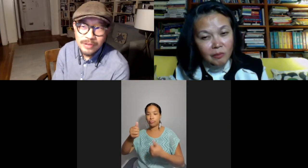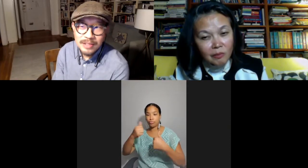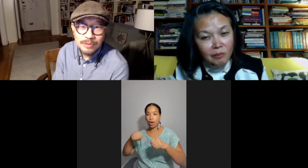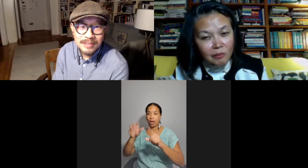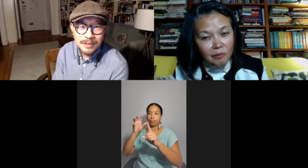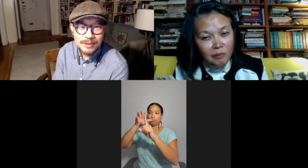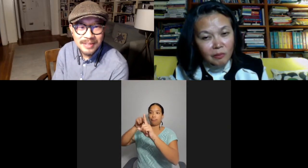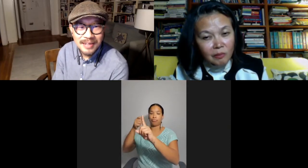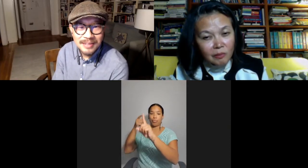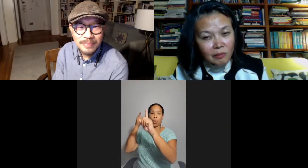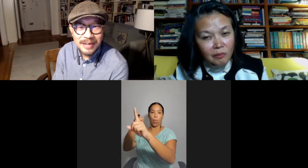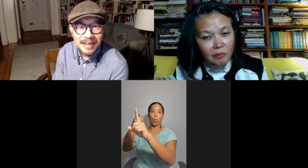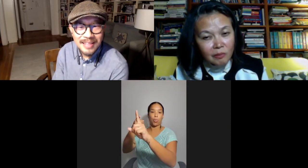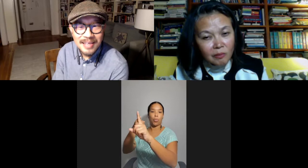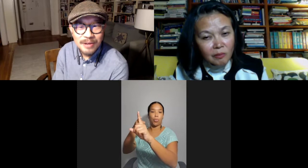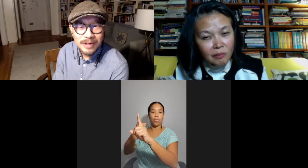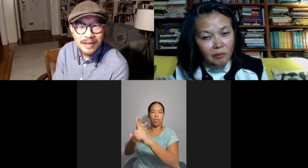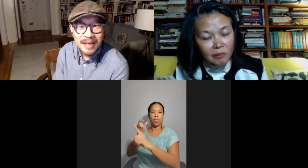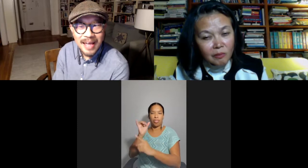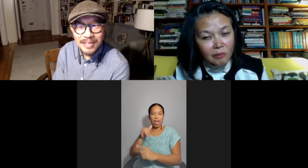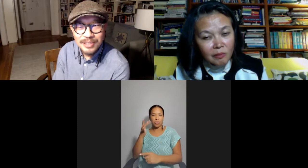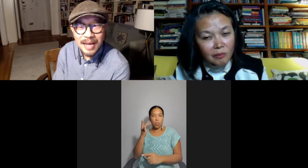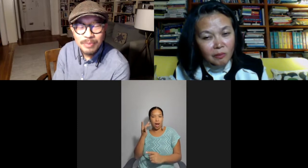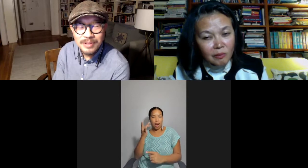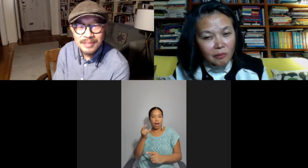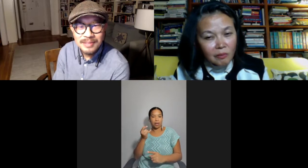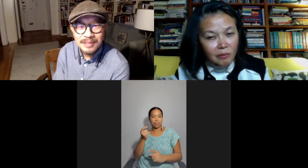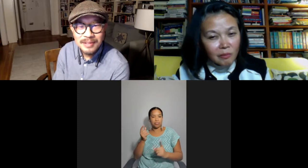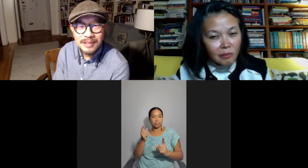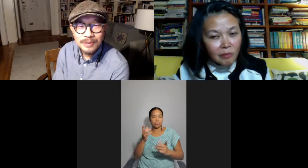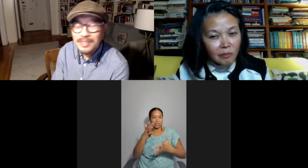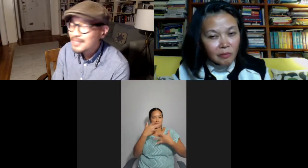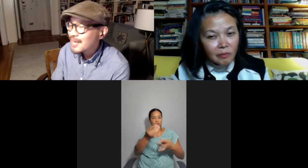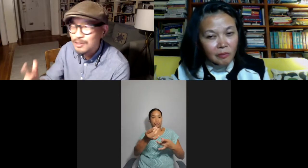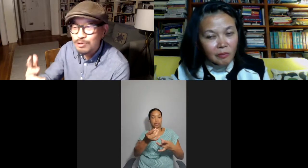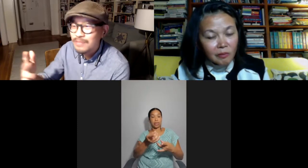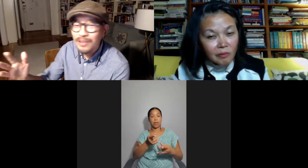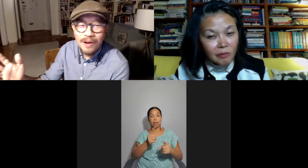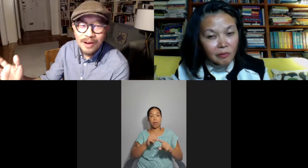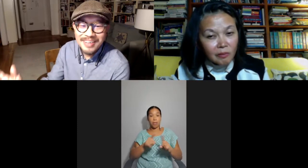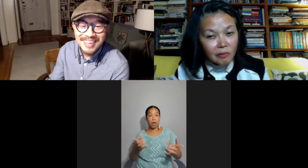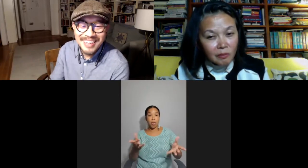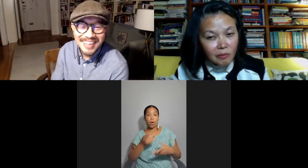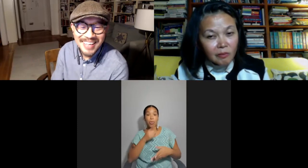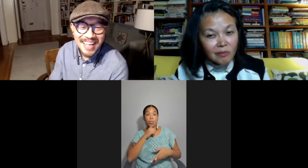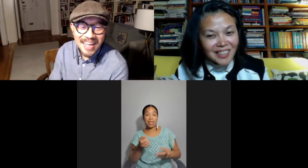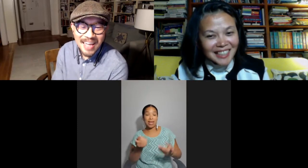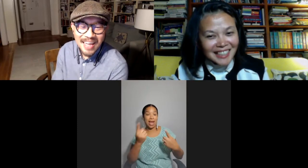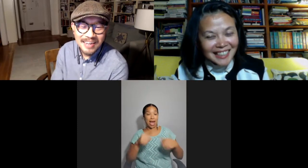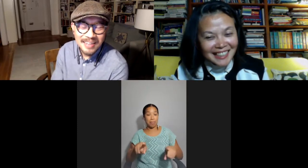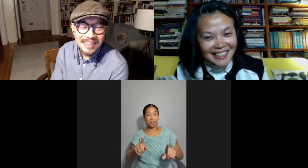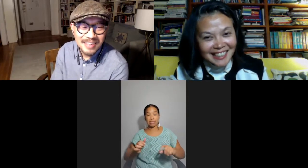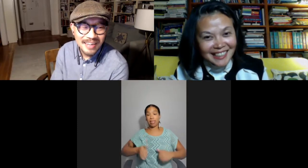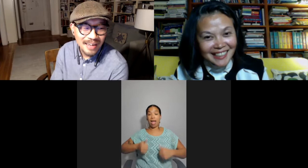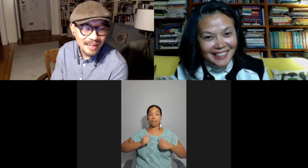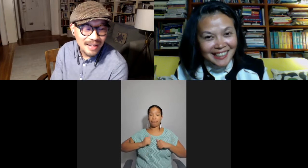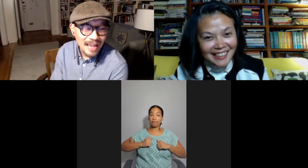and so that's why it's so seductive. But I think what actually happens is we just kind of drift along,